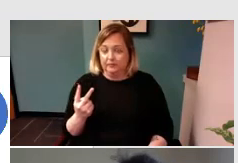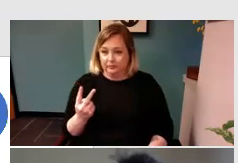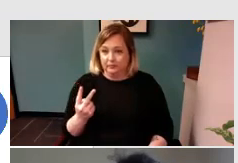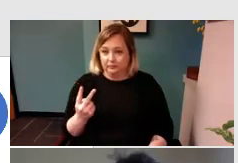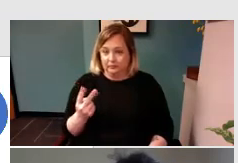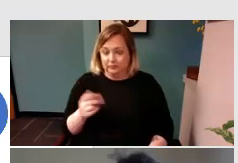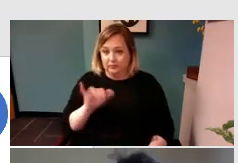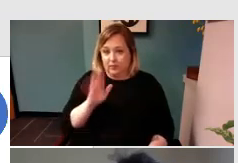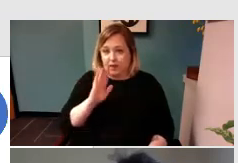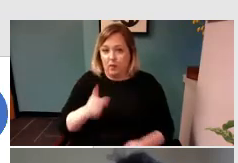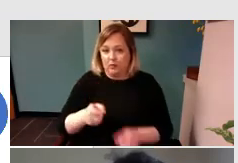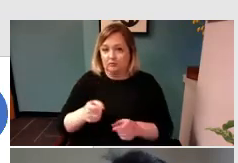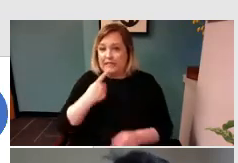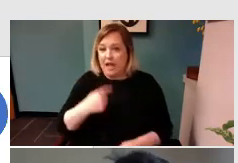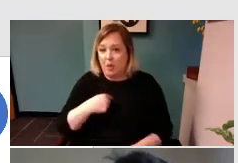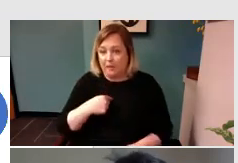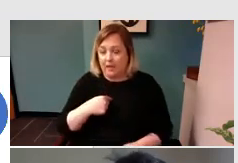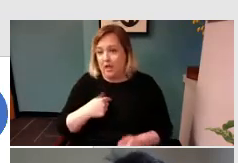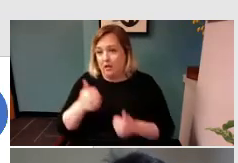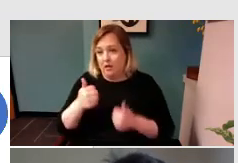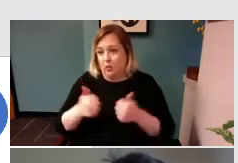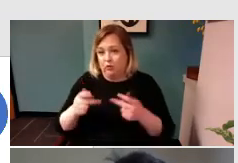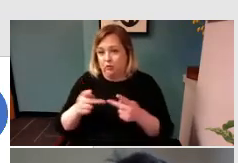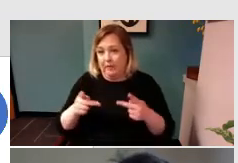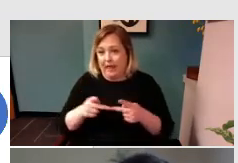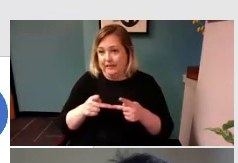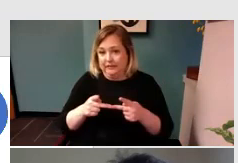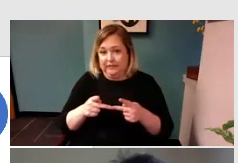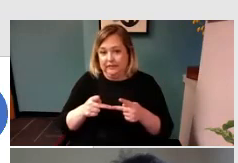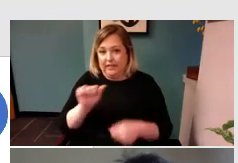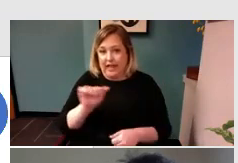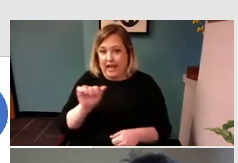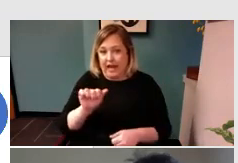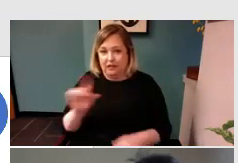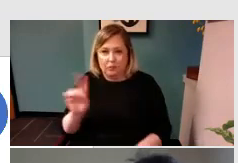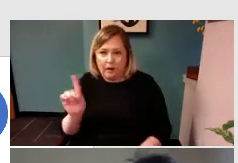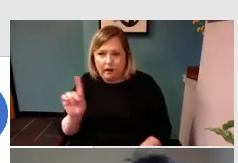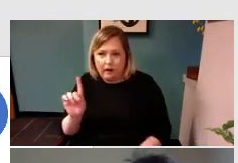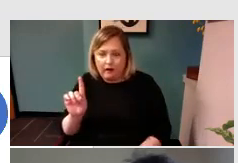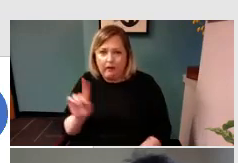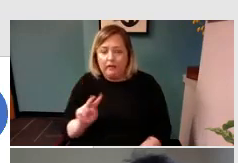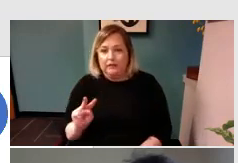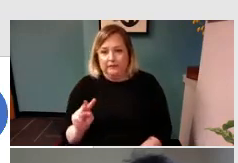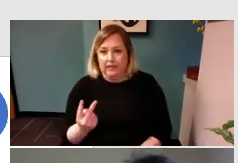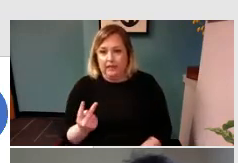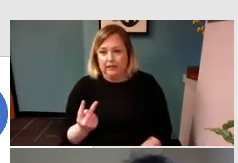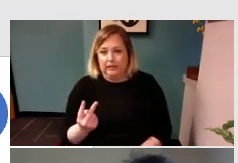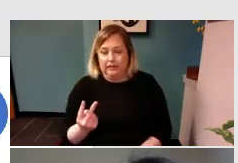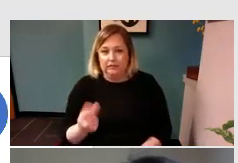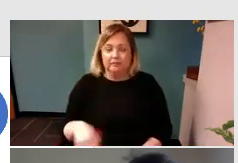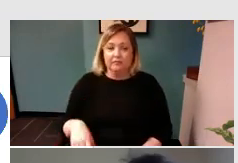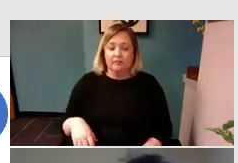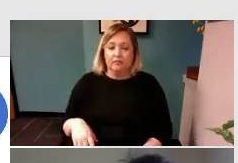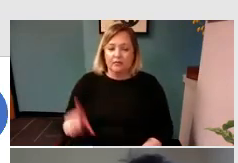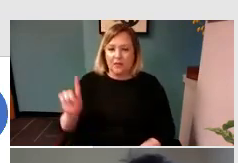this ordered, sorted, ordered graph or set of nodes. Okay. Going back to your first question,